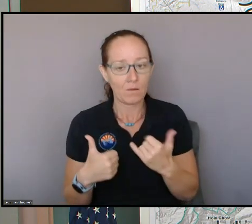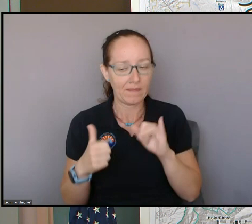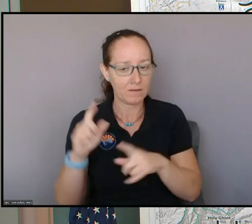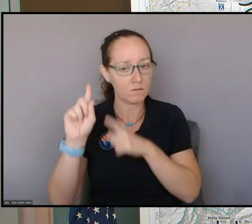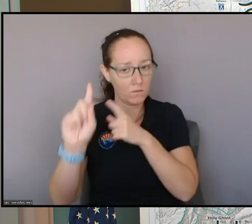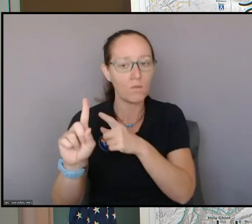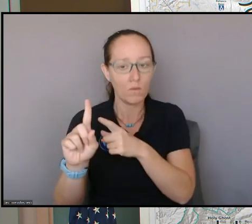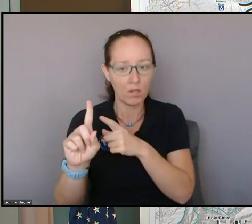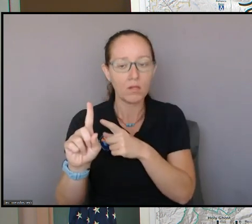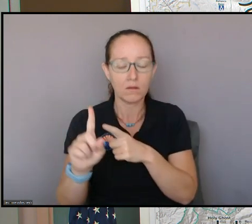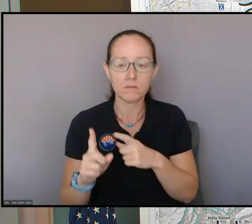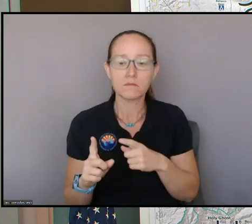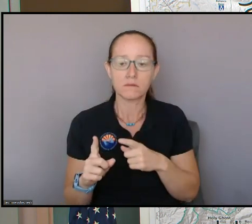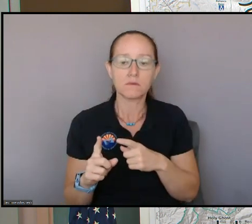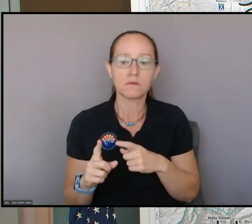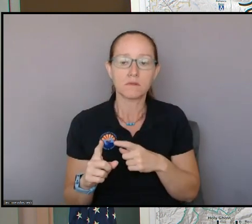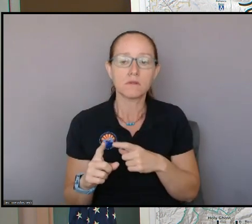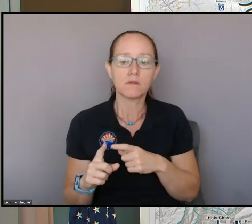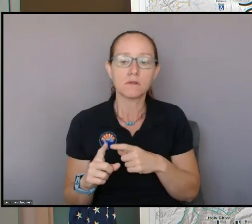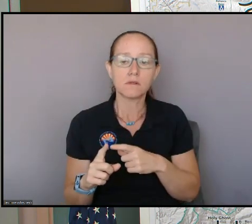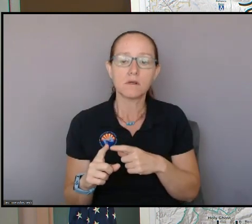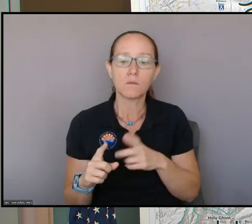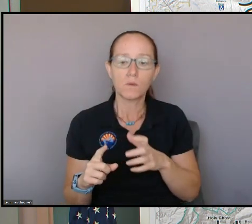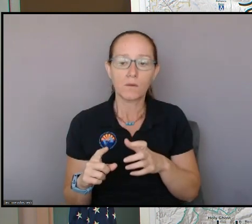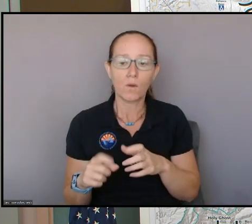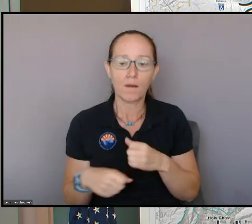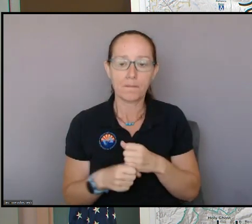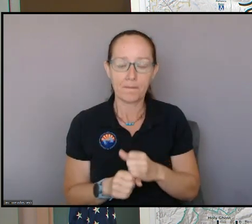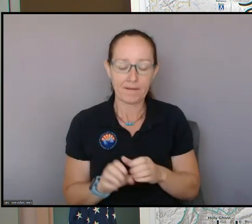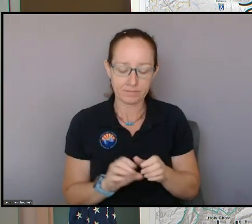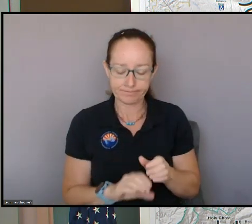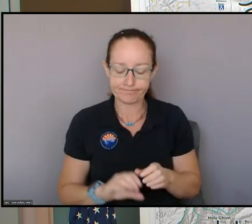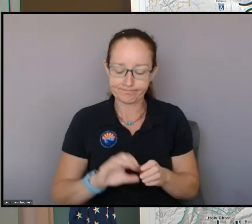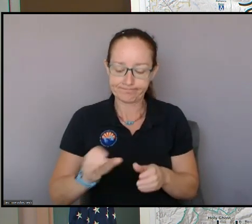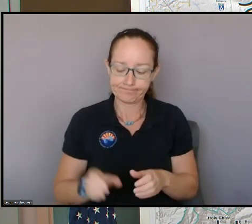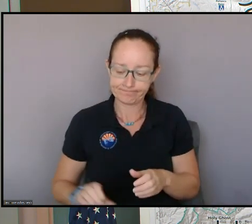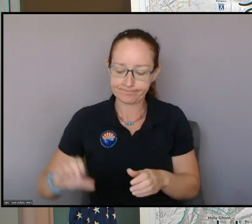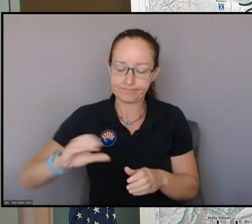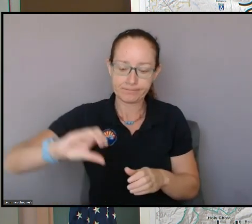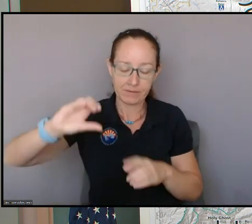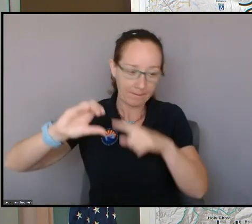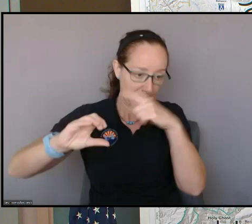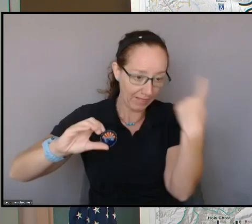transition, get the black on the black line on the map over here, and continue